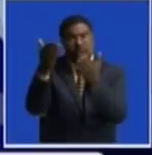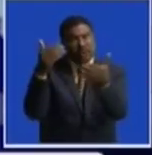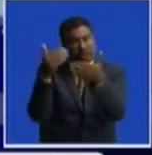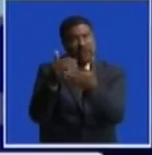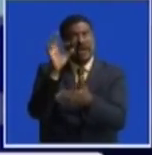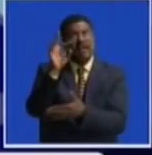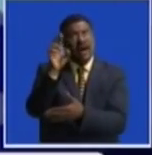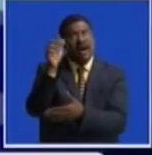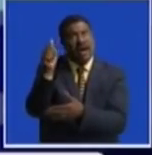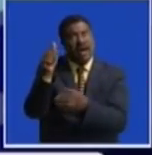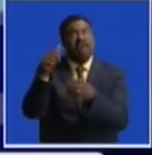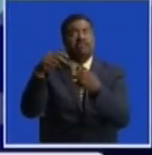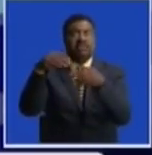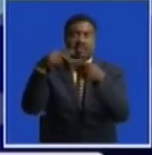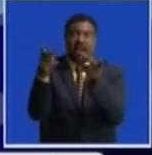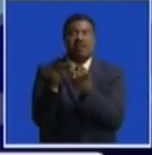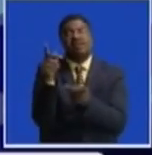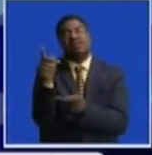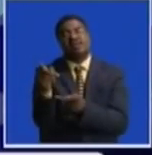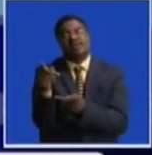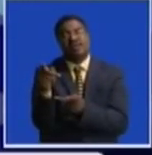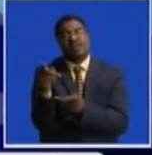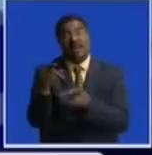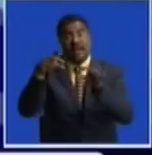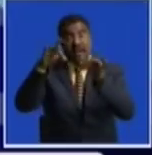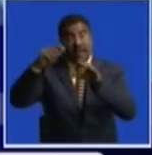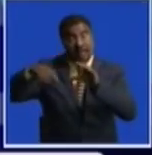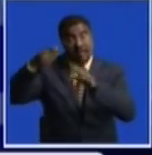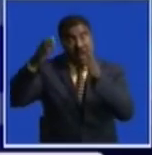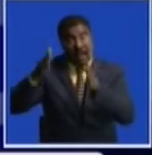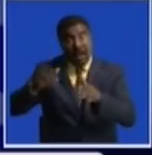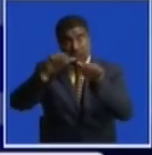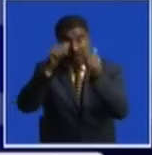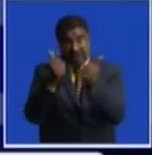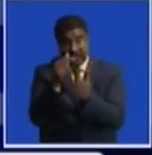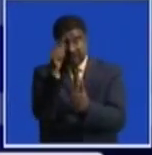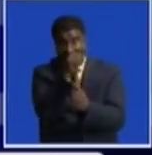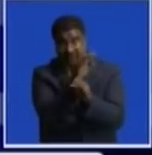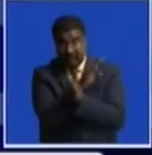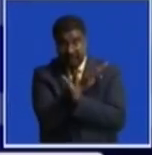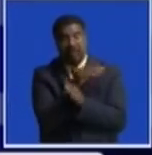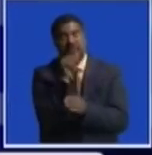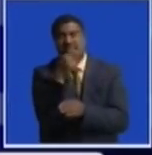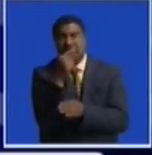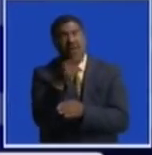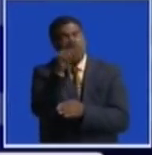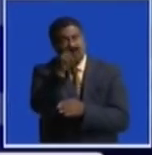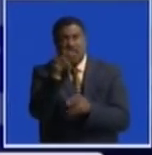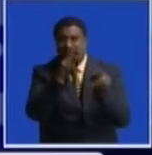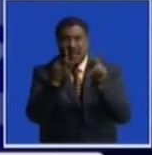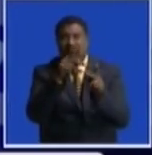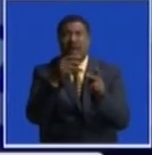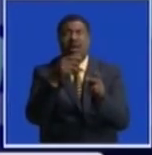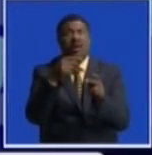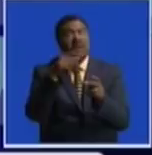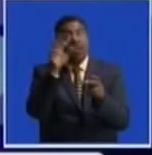depots. And Millers Association of Zambia President Andrew Chintala has called on millers and other private buyers to go to areas where